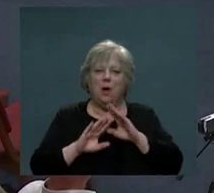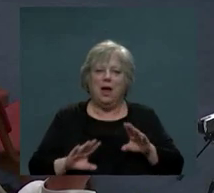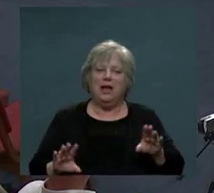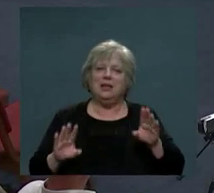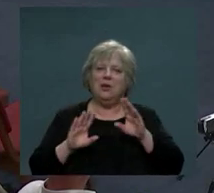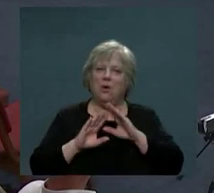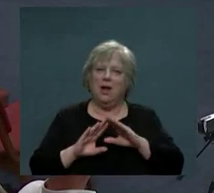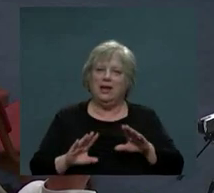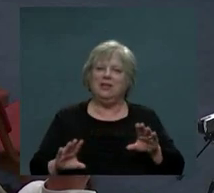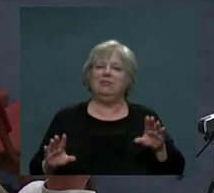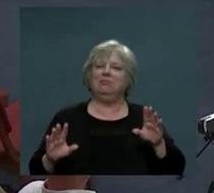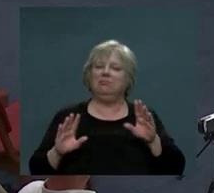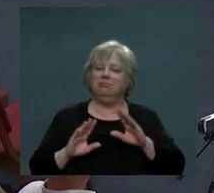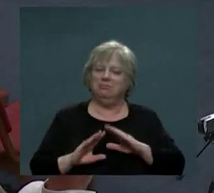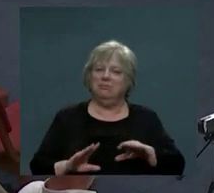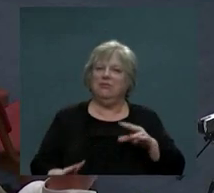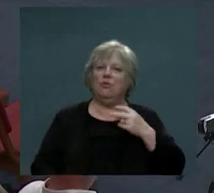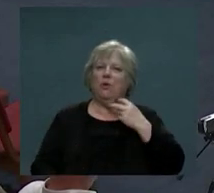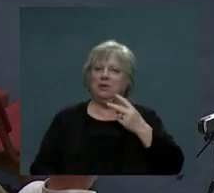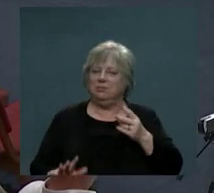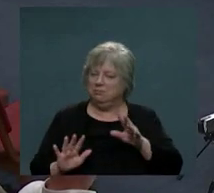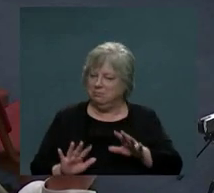sense.